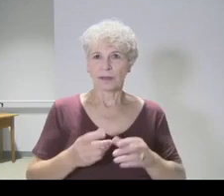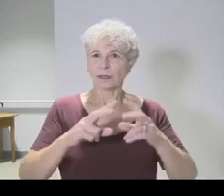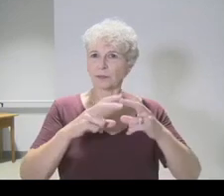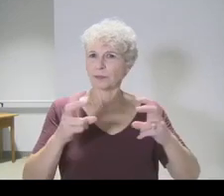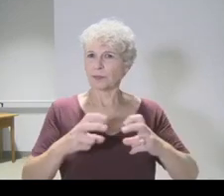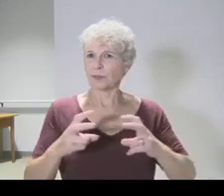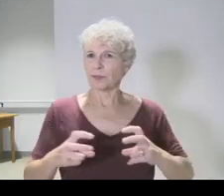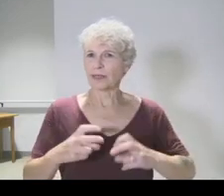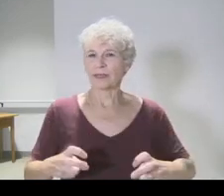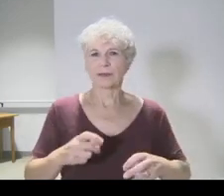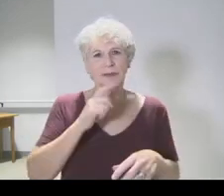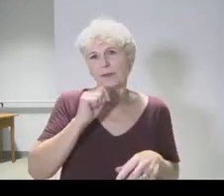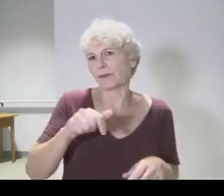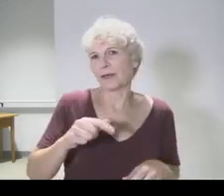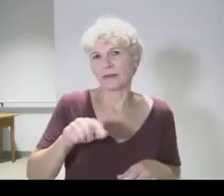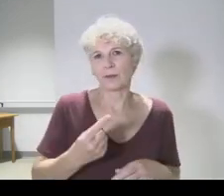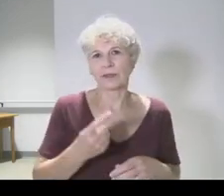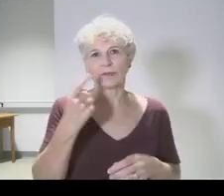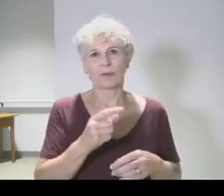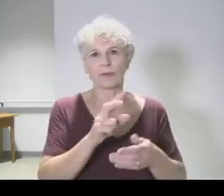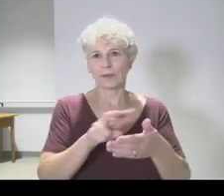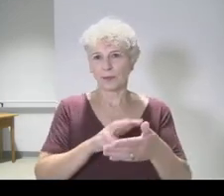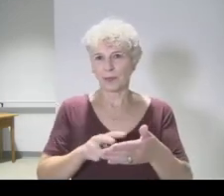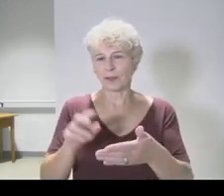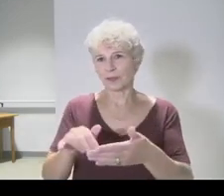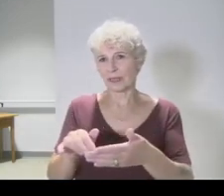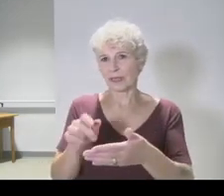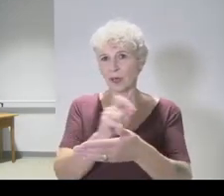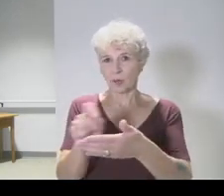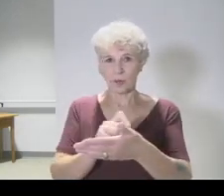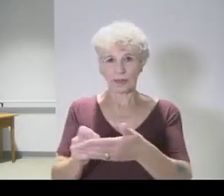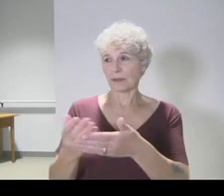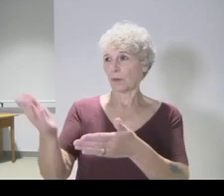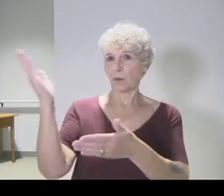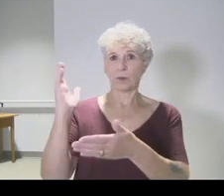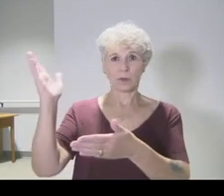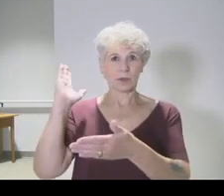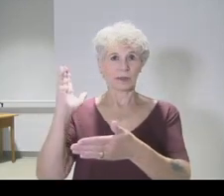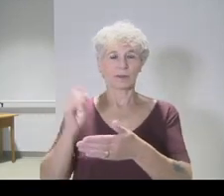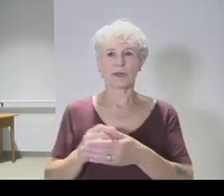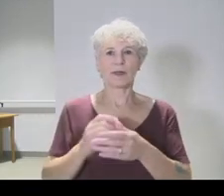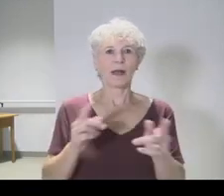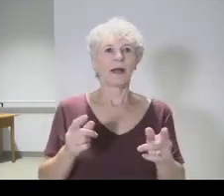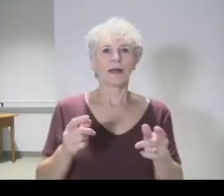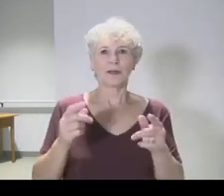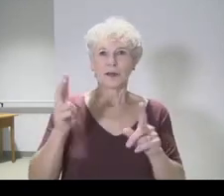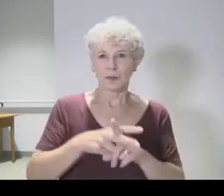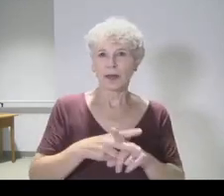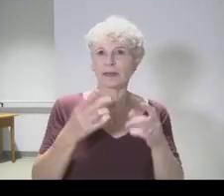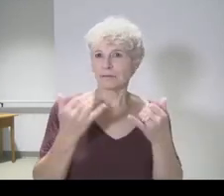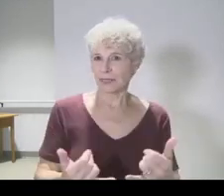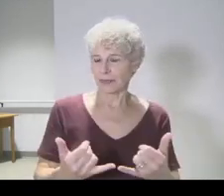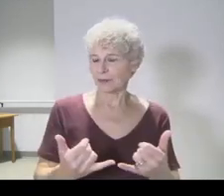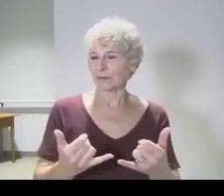because these were not just for the readers that read this early on, but they're completely applicable for us